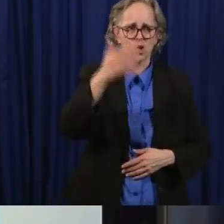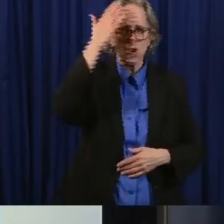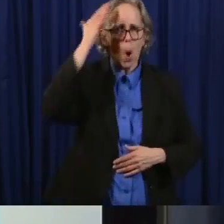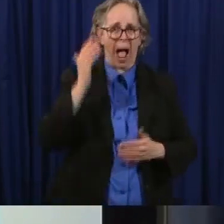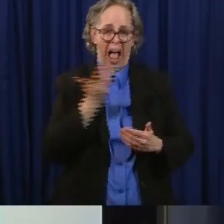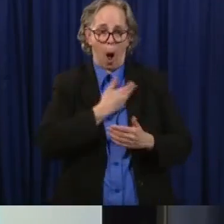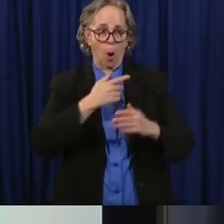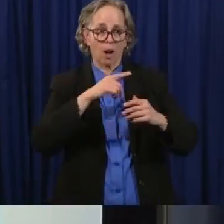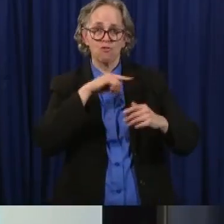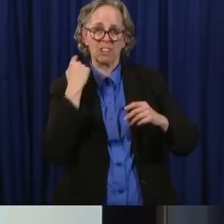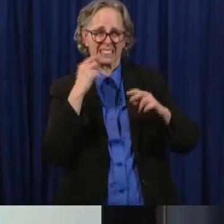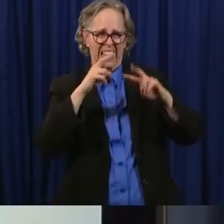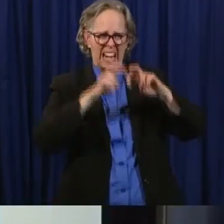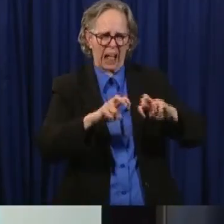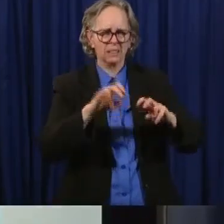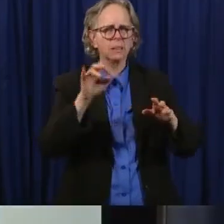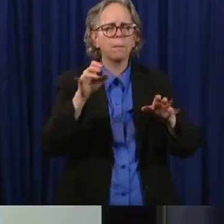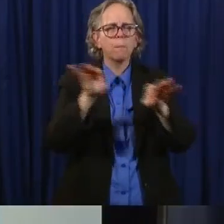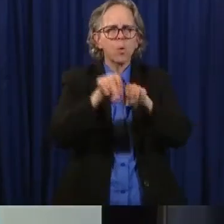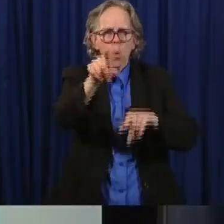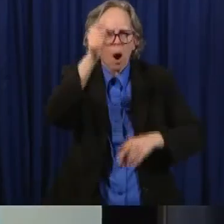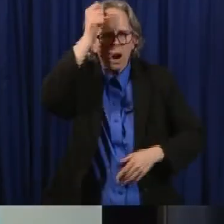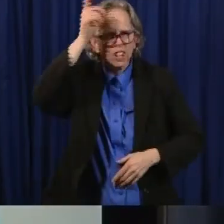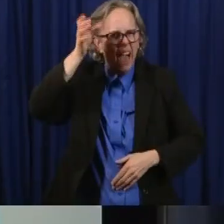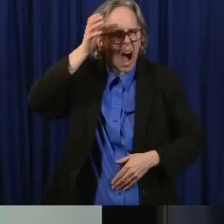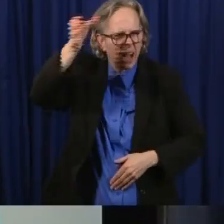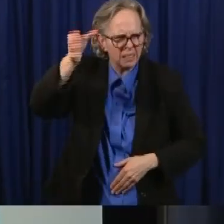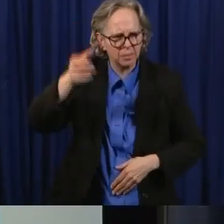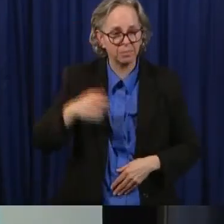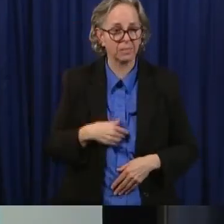risk can never be zero.